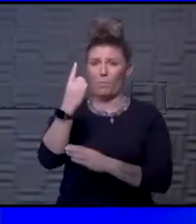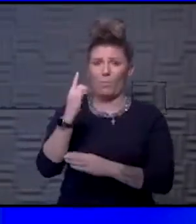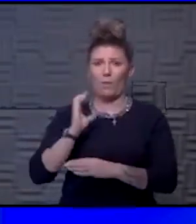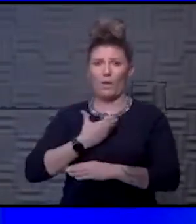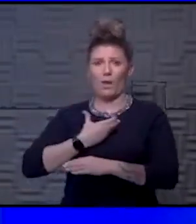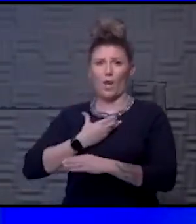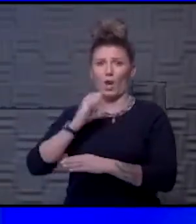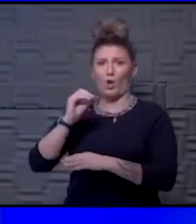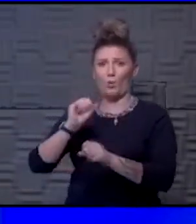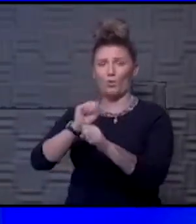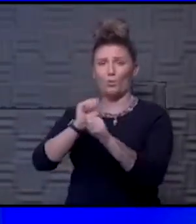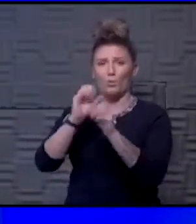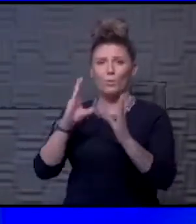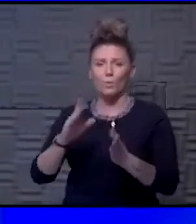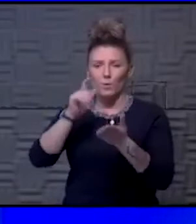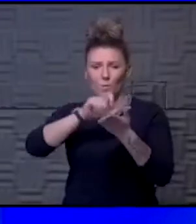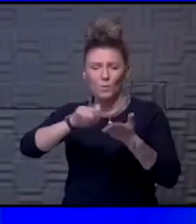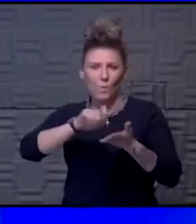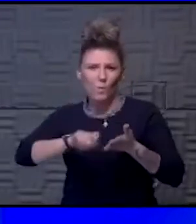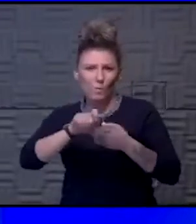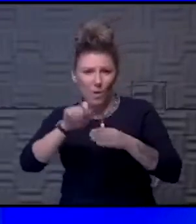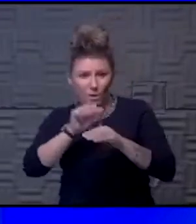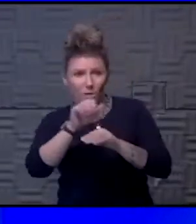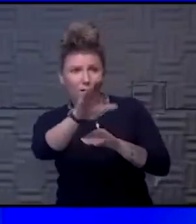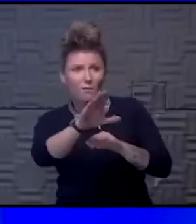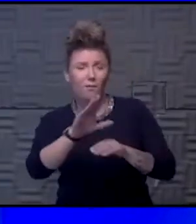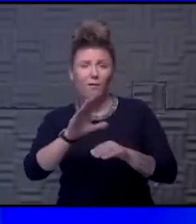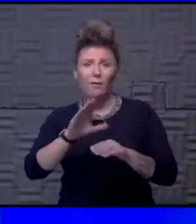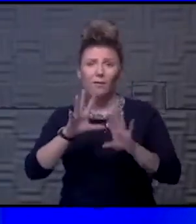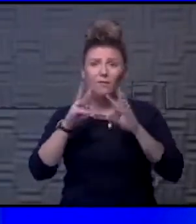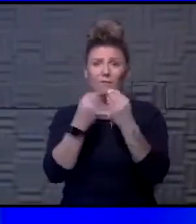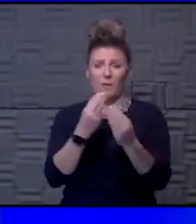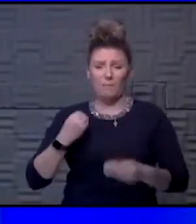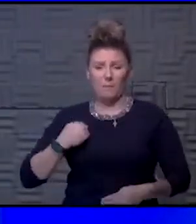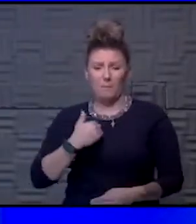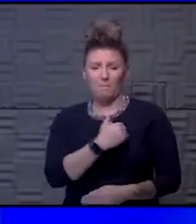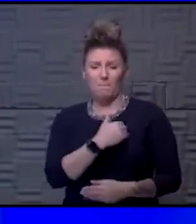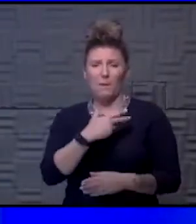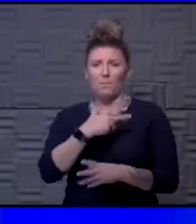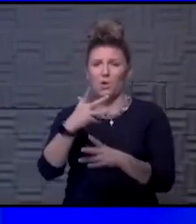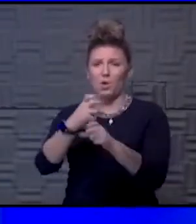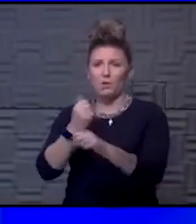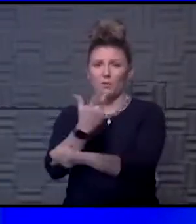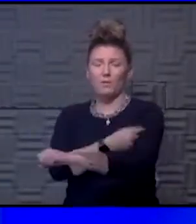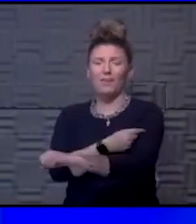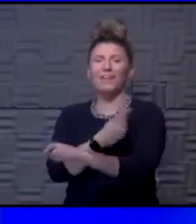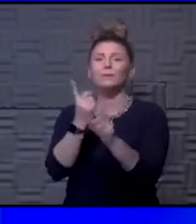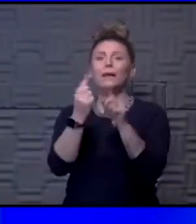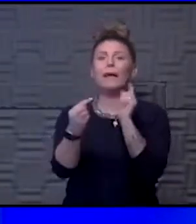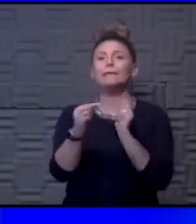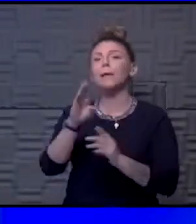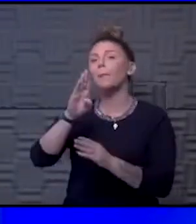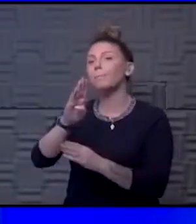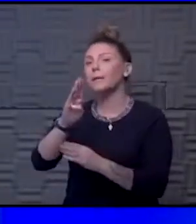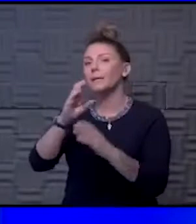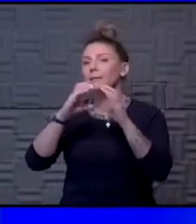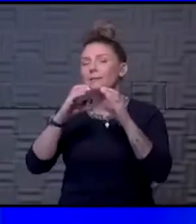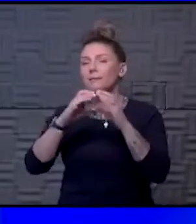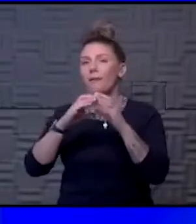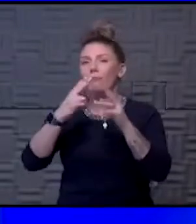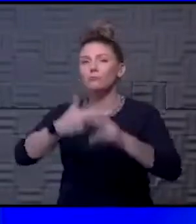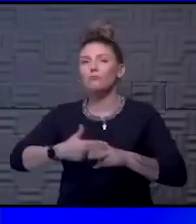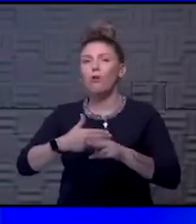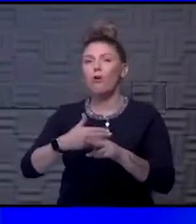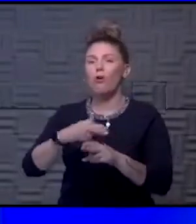us about a family member who had gotten the vaccine and was on an anti-B cell medication called rituximab. So